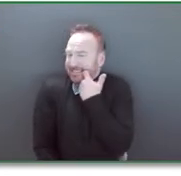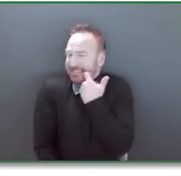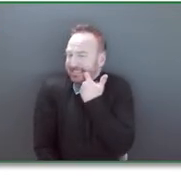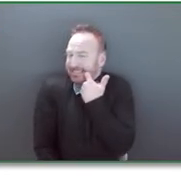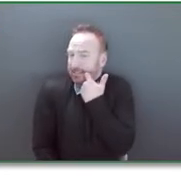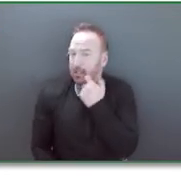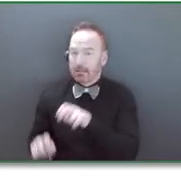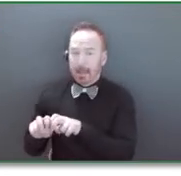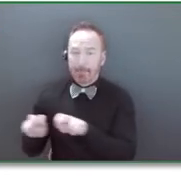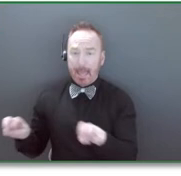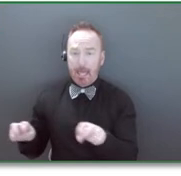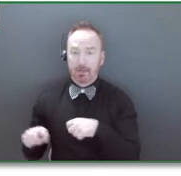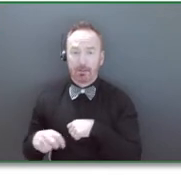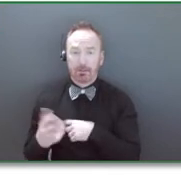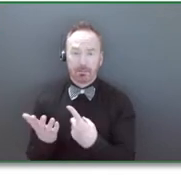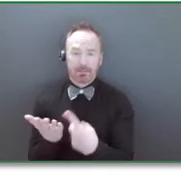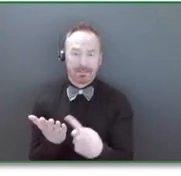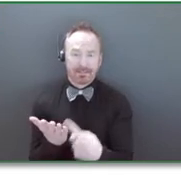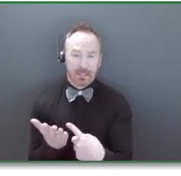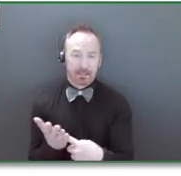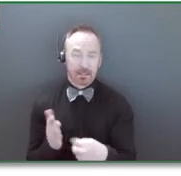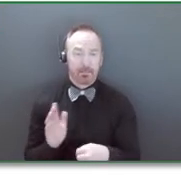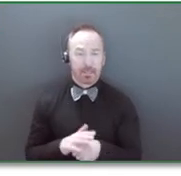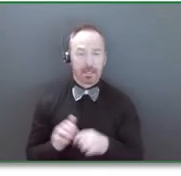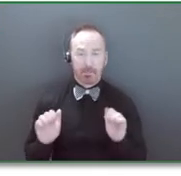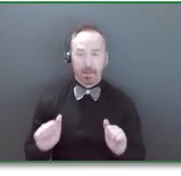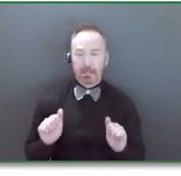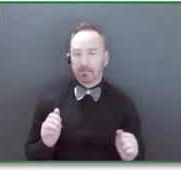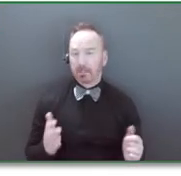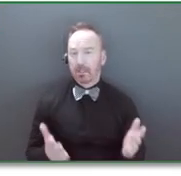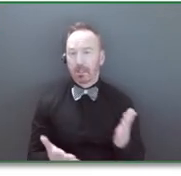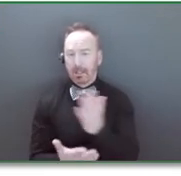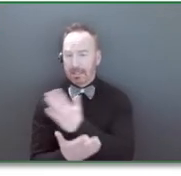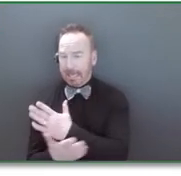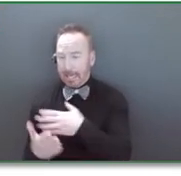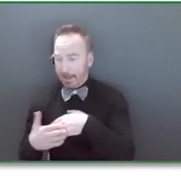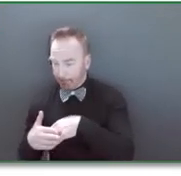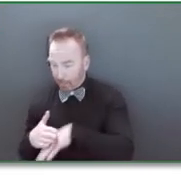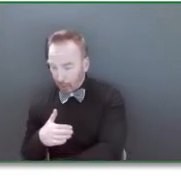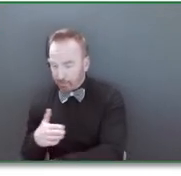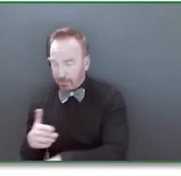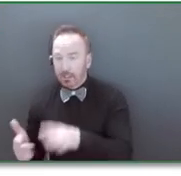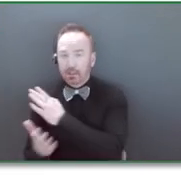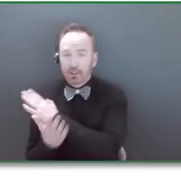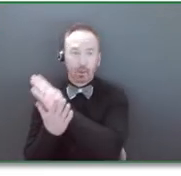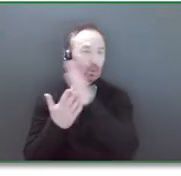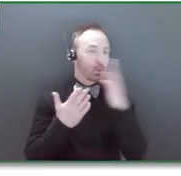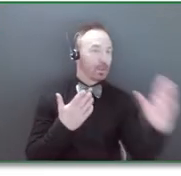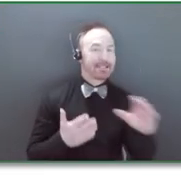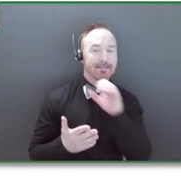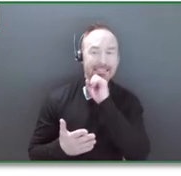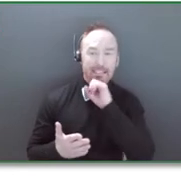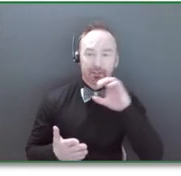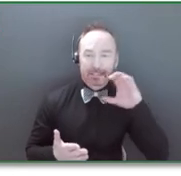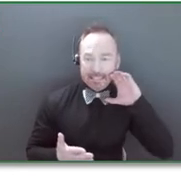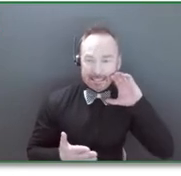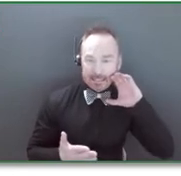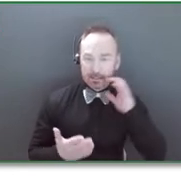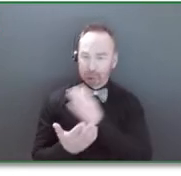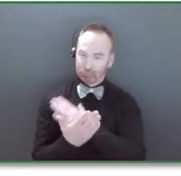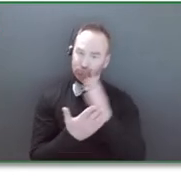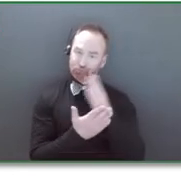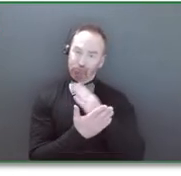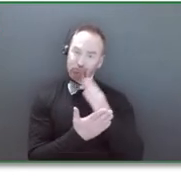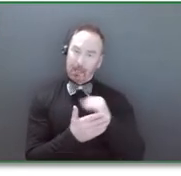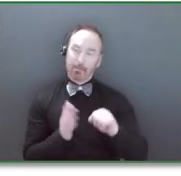you know, birth to senior citizenship. We noted the difference between accessibility and